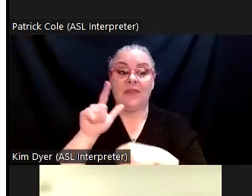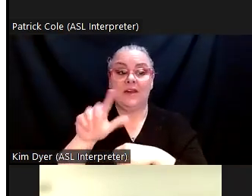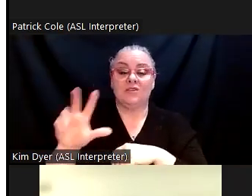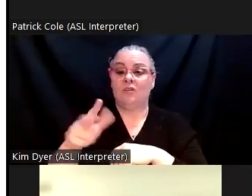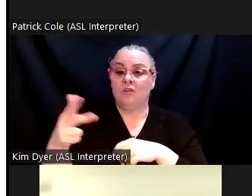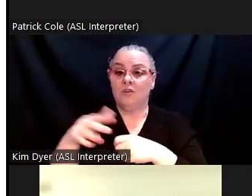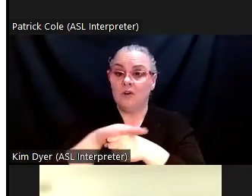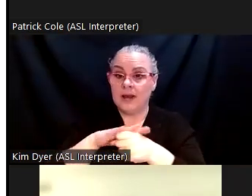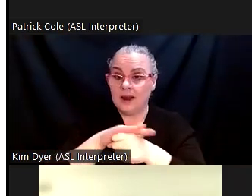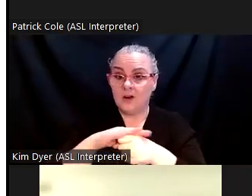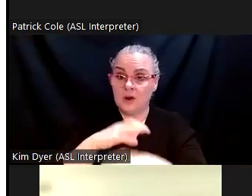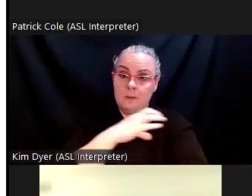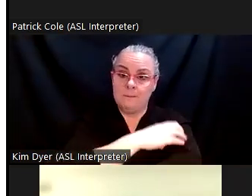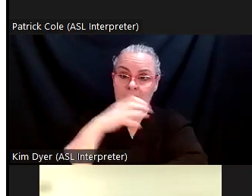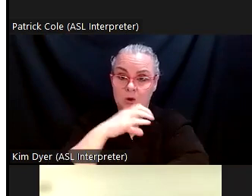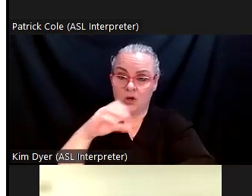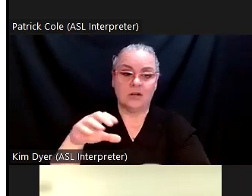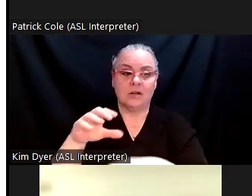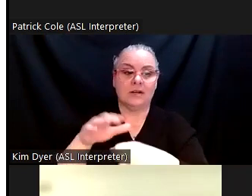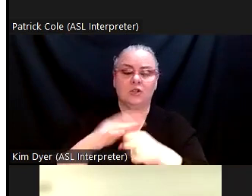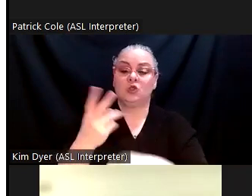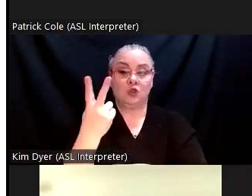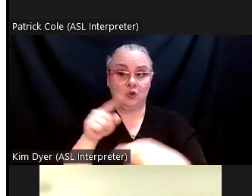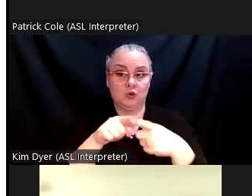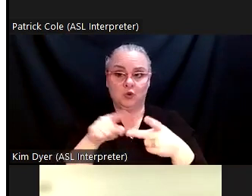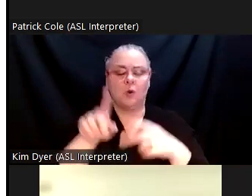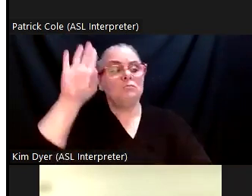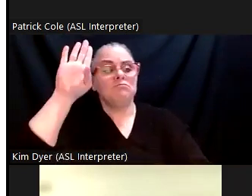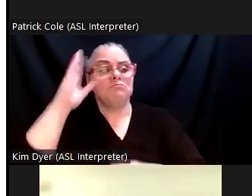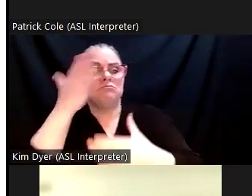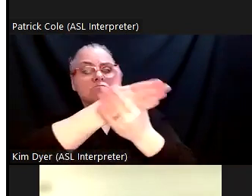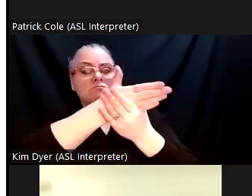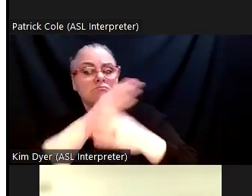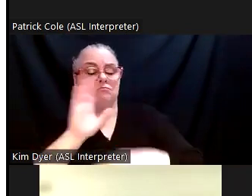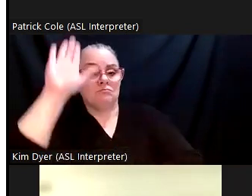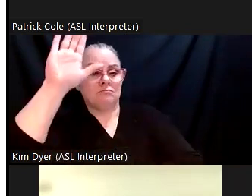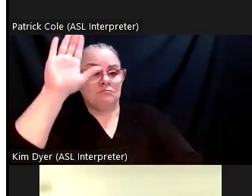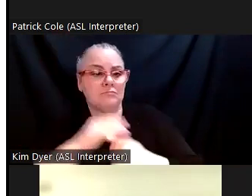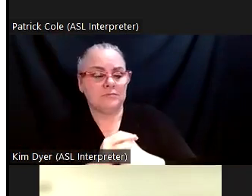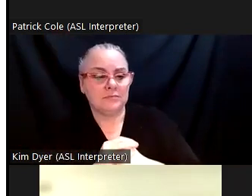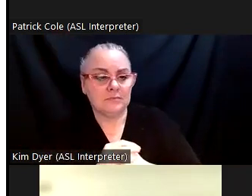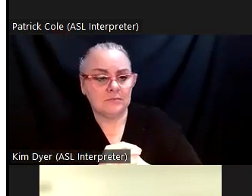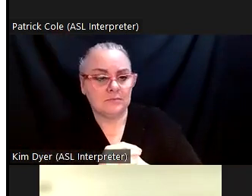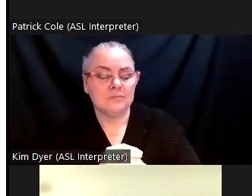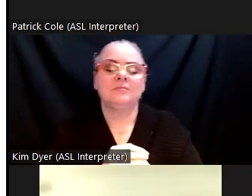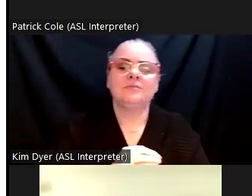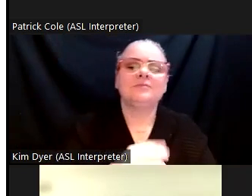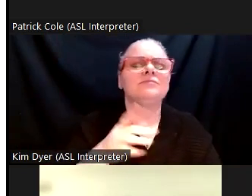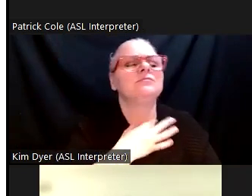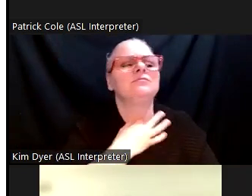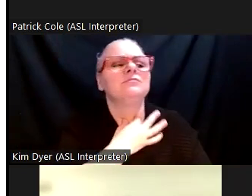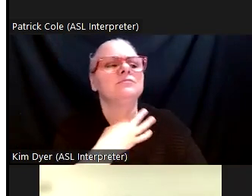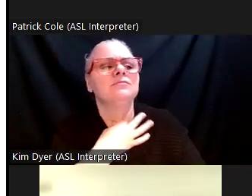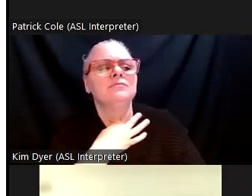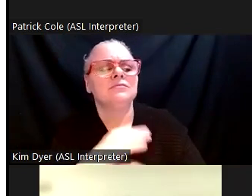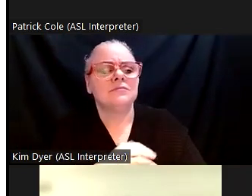the power sector. We have two priority measures. Diana, I'm sorry to— Yes, am I going too fast? No.